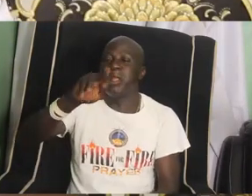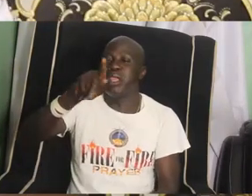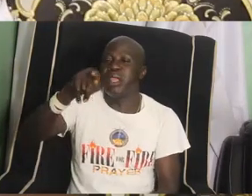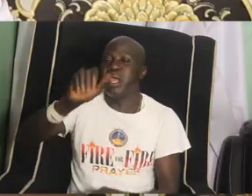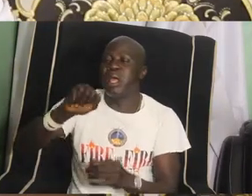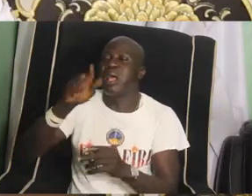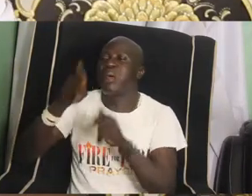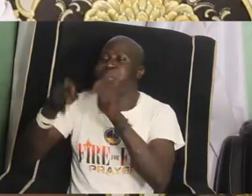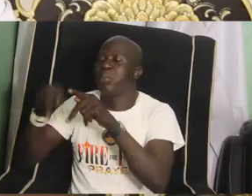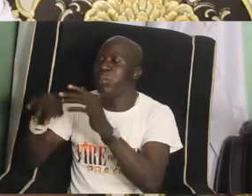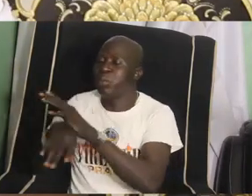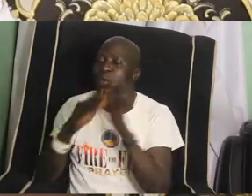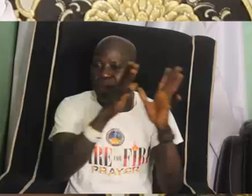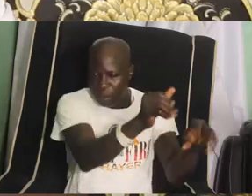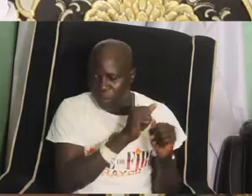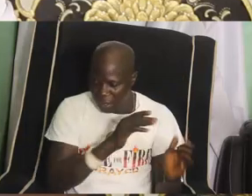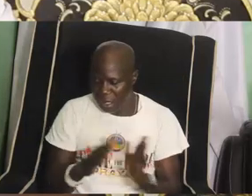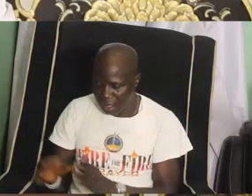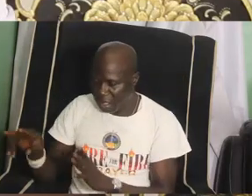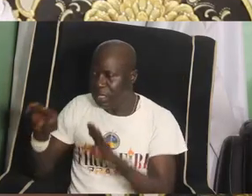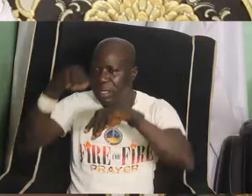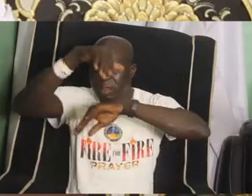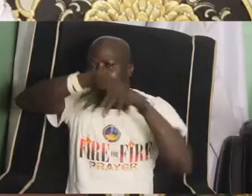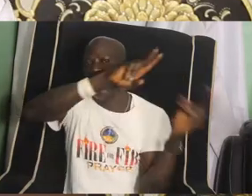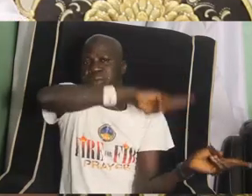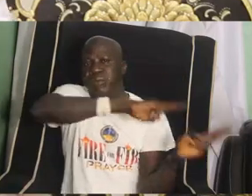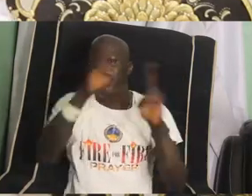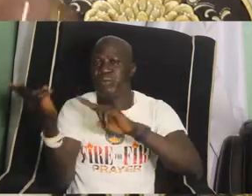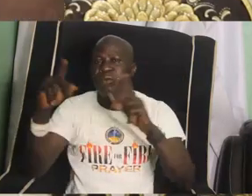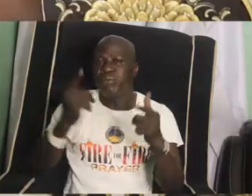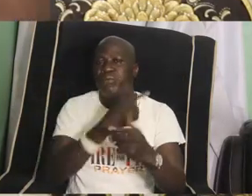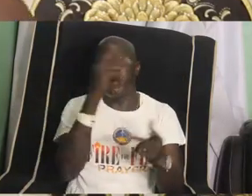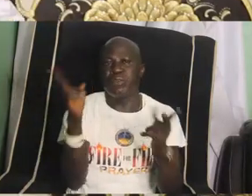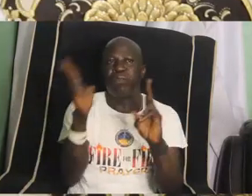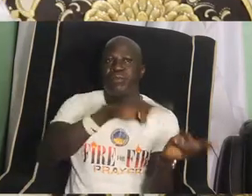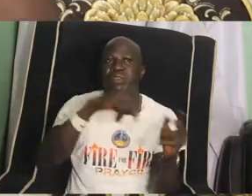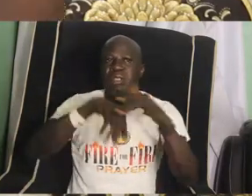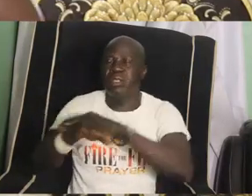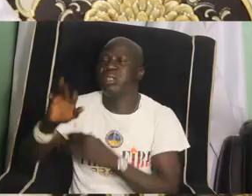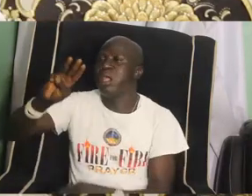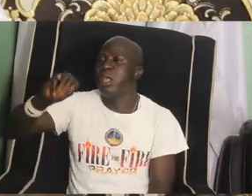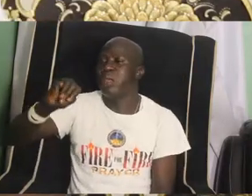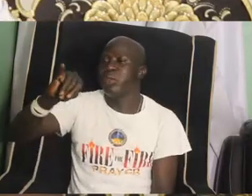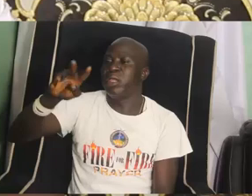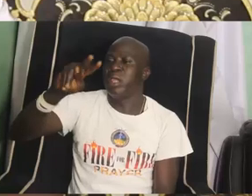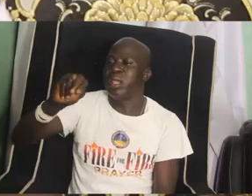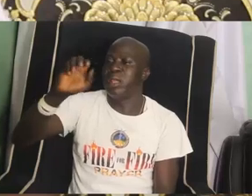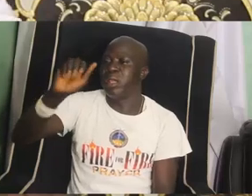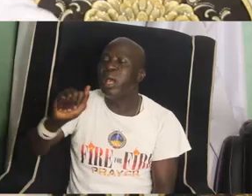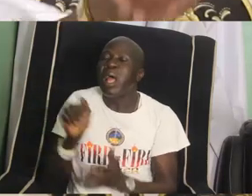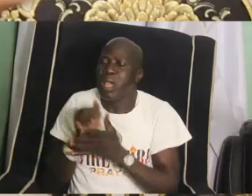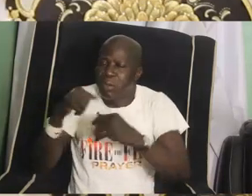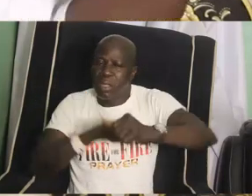now get prepared for your vigil. Vigil on Friday, the first vigil has been out. Get prepared for it. We will